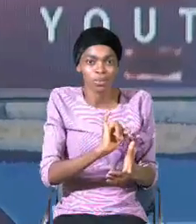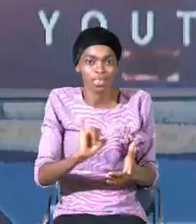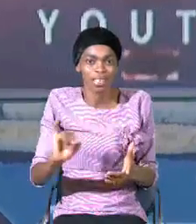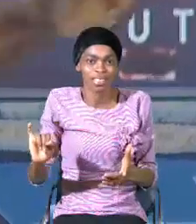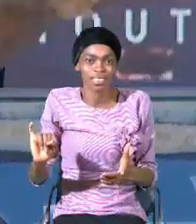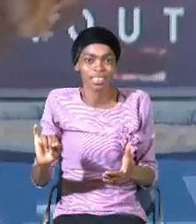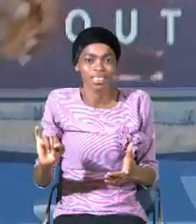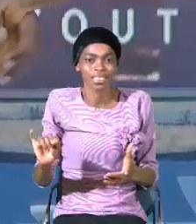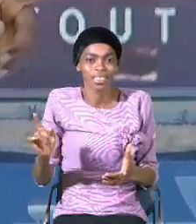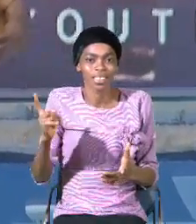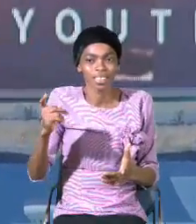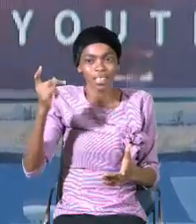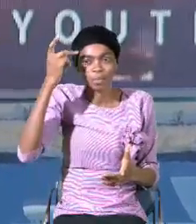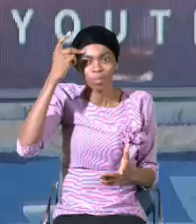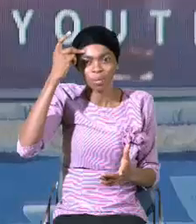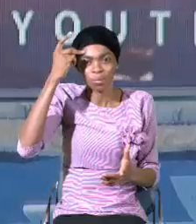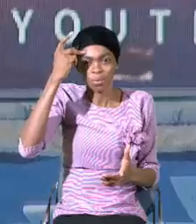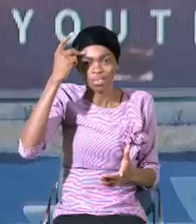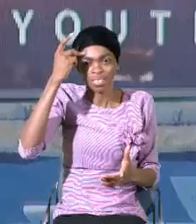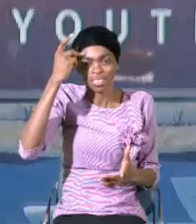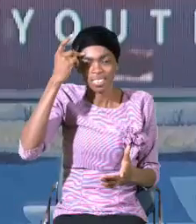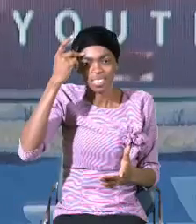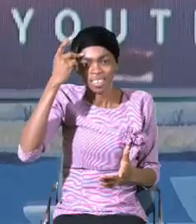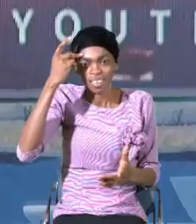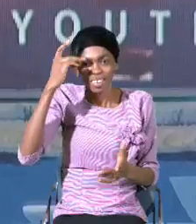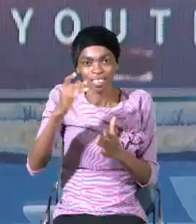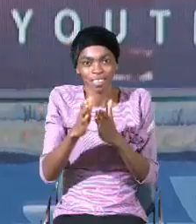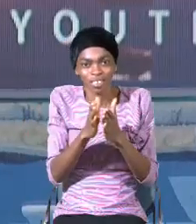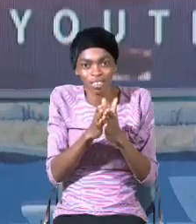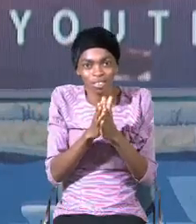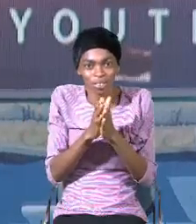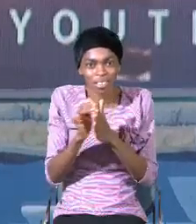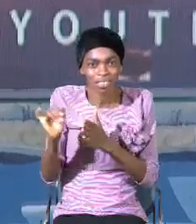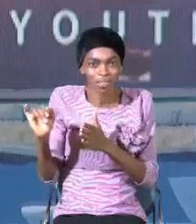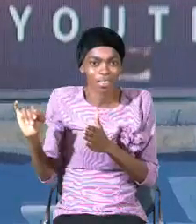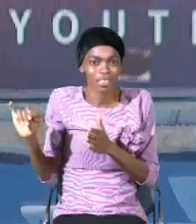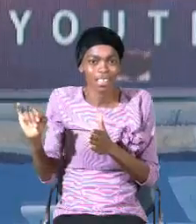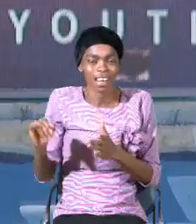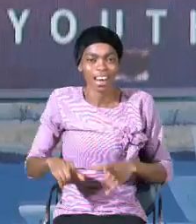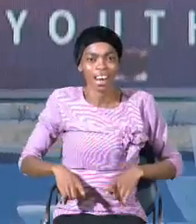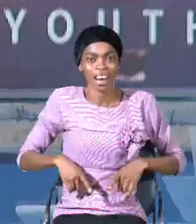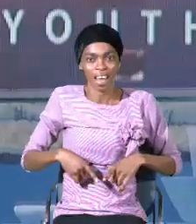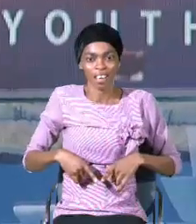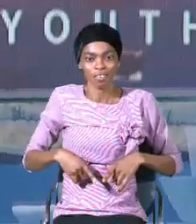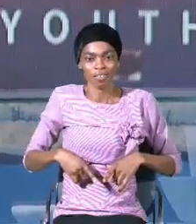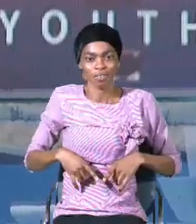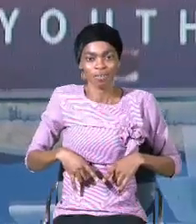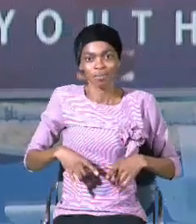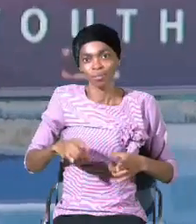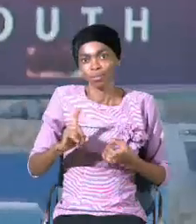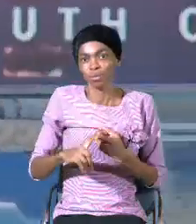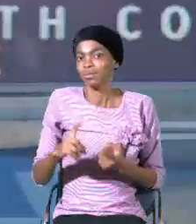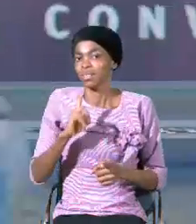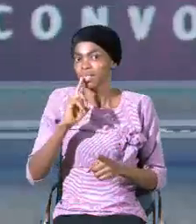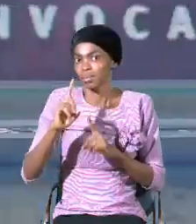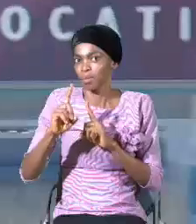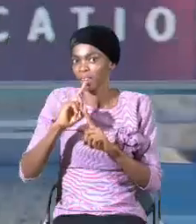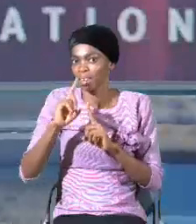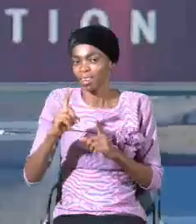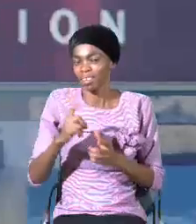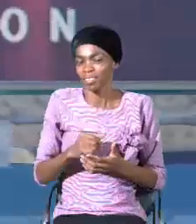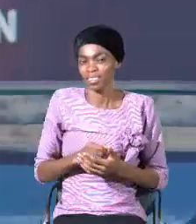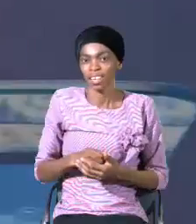purpose-driven life to its peak. Its peak, the very highest the Lord is going to take